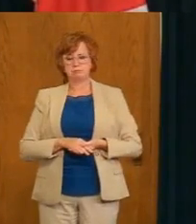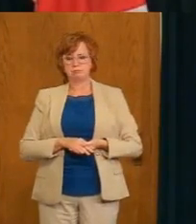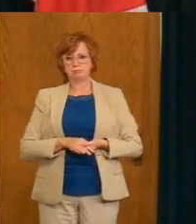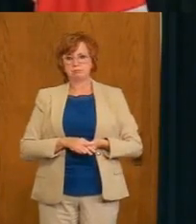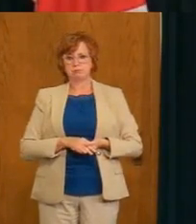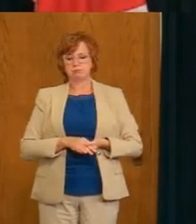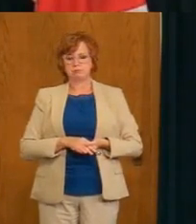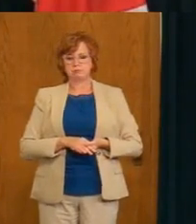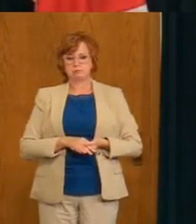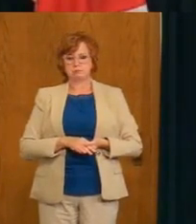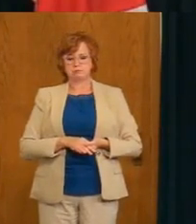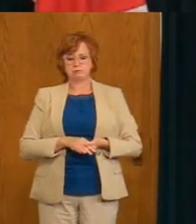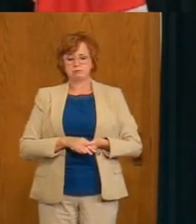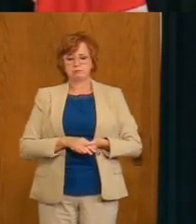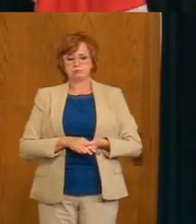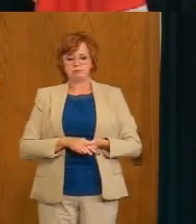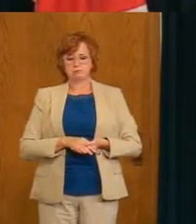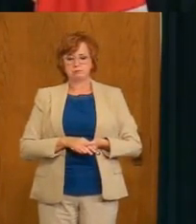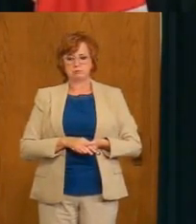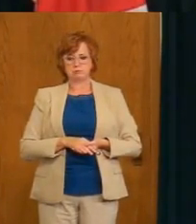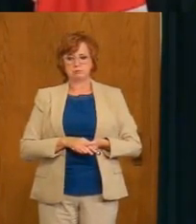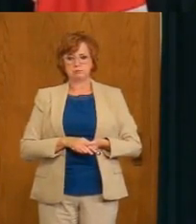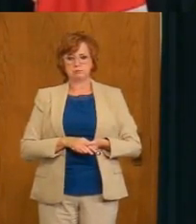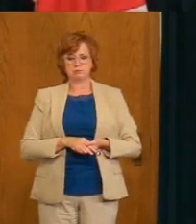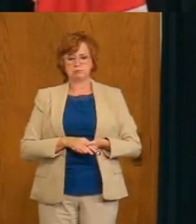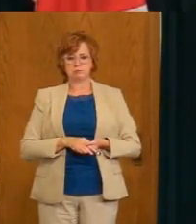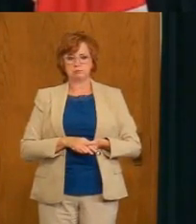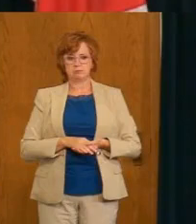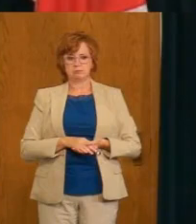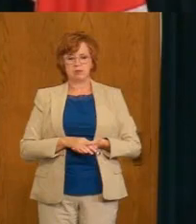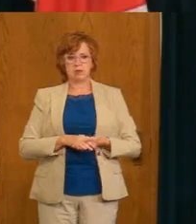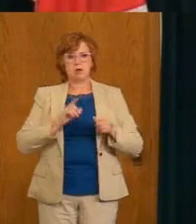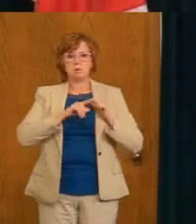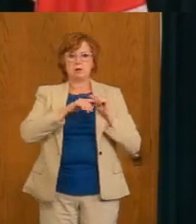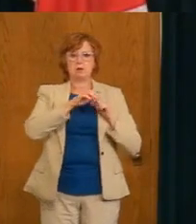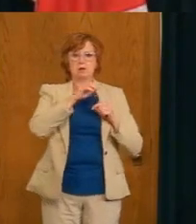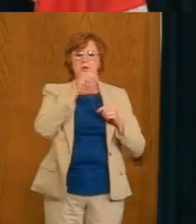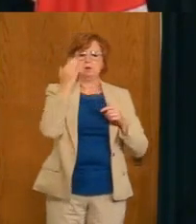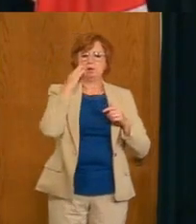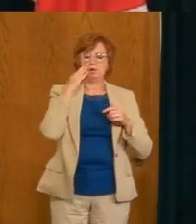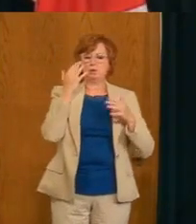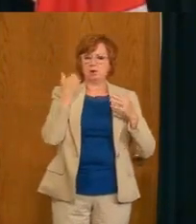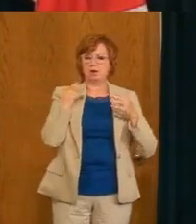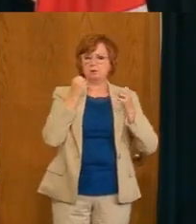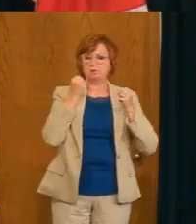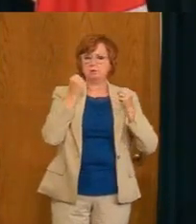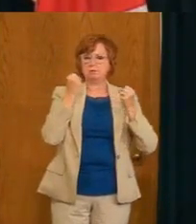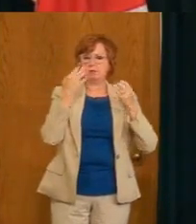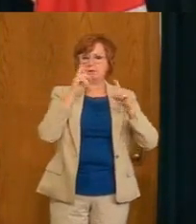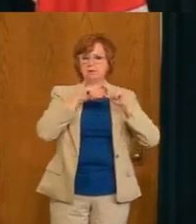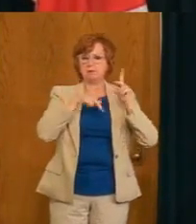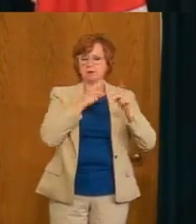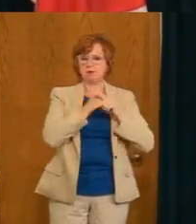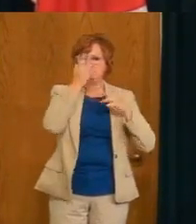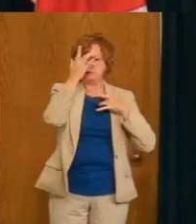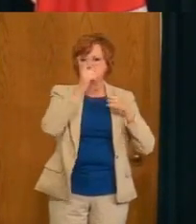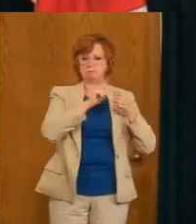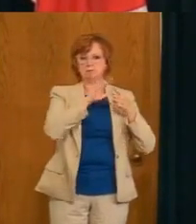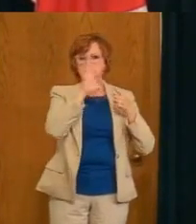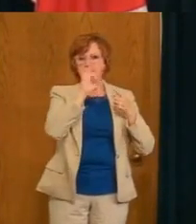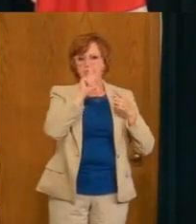times when you will be asked to self-isolate for a longer period of time than if you were vaccinated. And so that spread is already there in